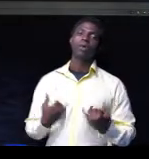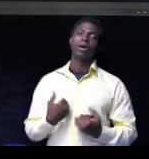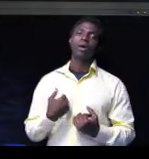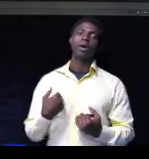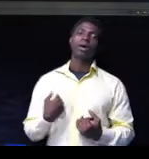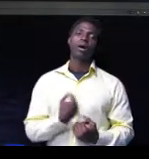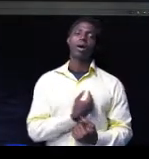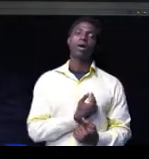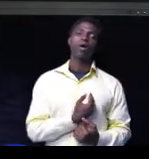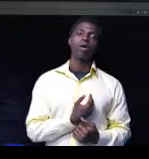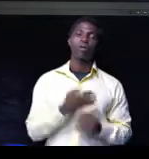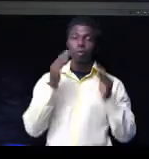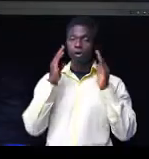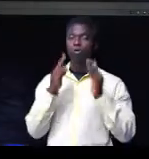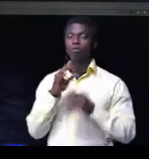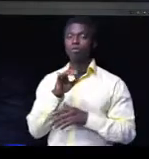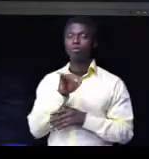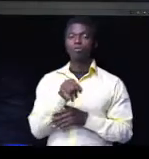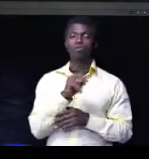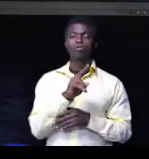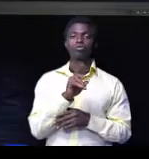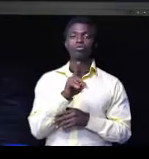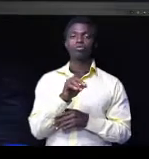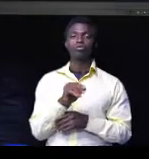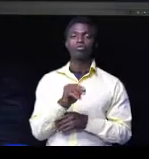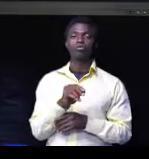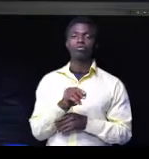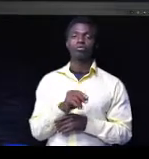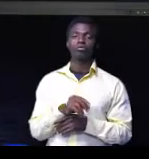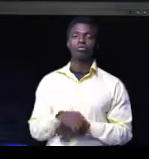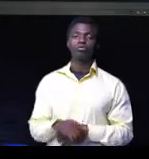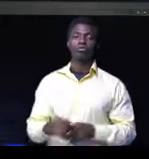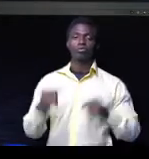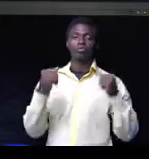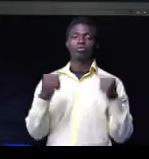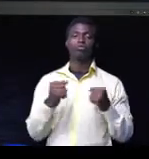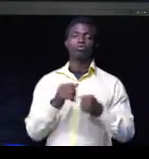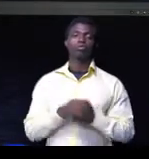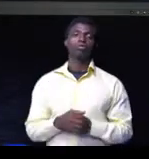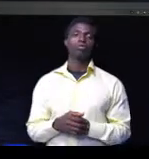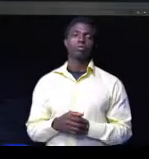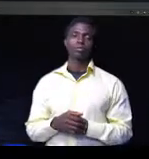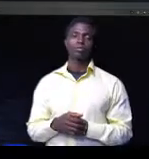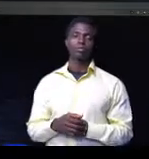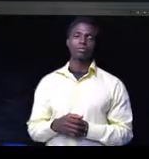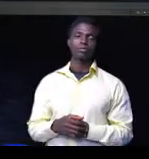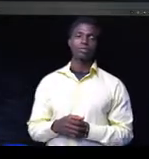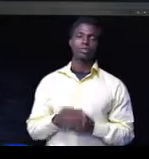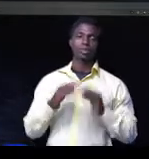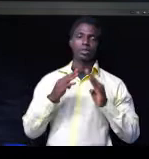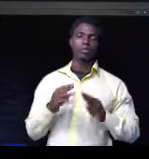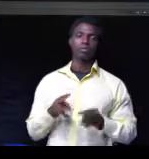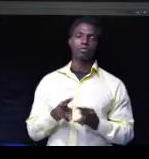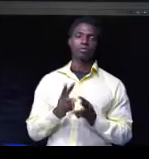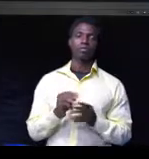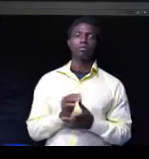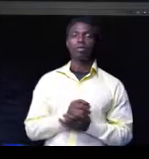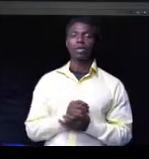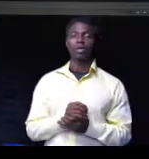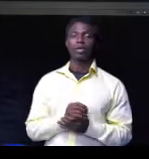Now, our focus, judo. You know, I told you judo. You responded, you said gentle